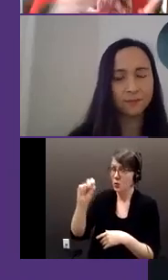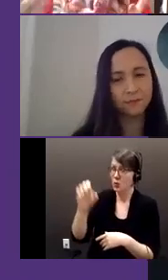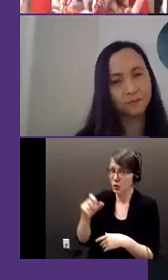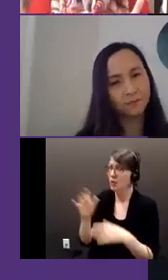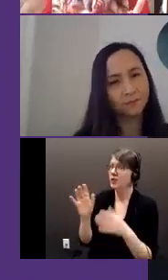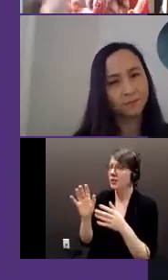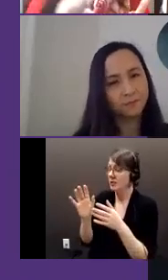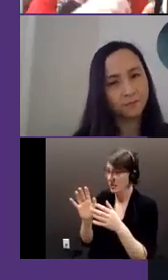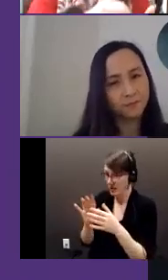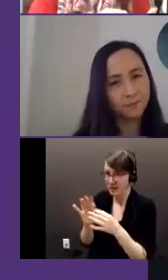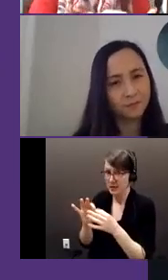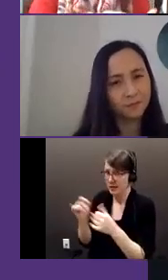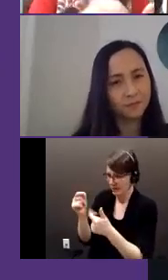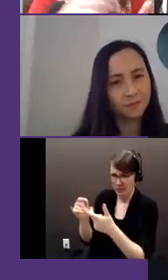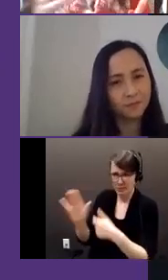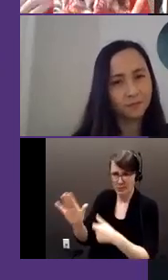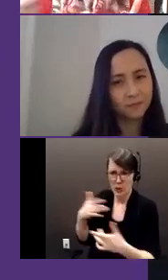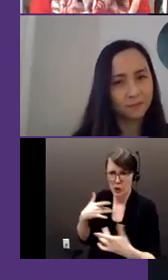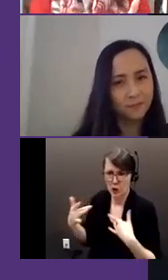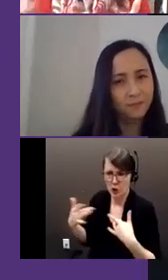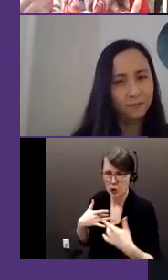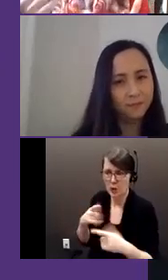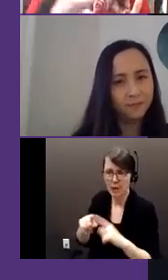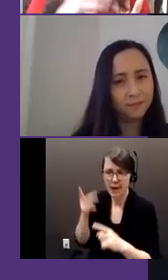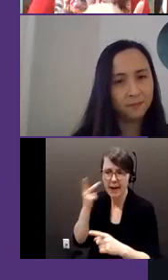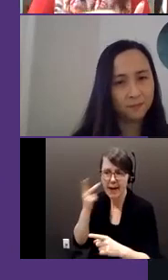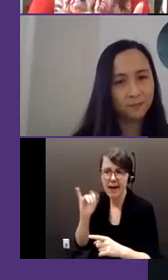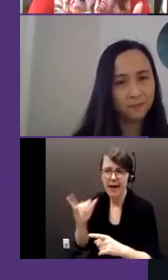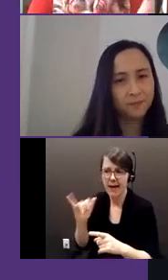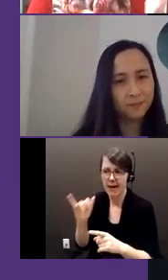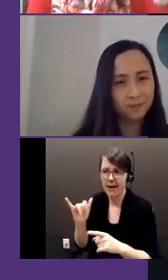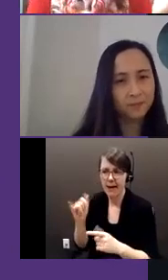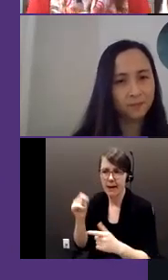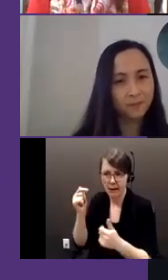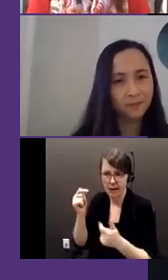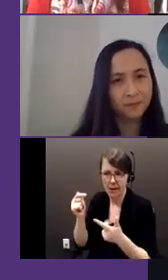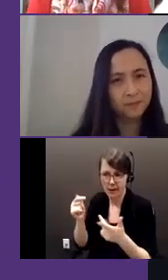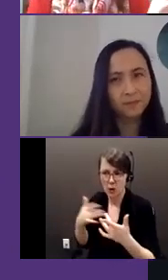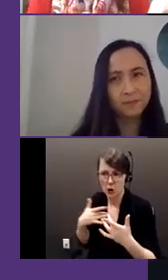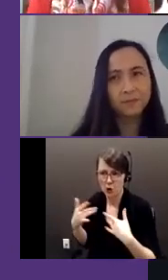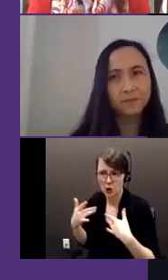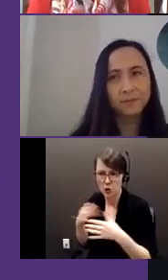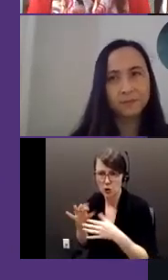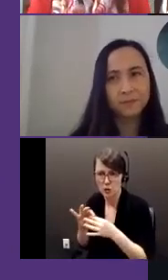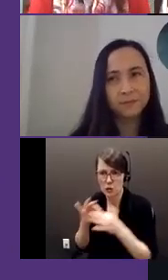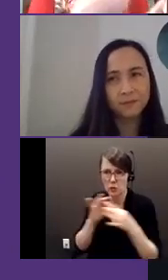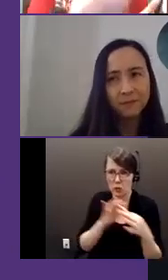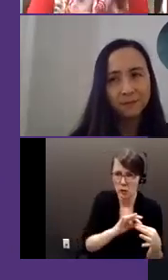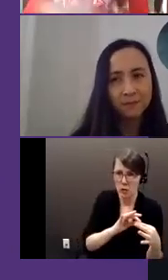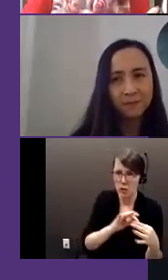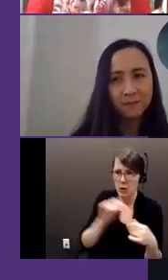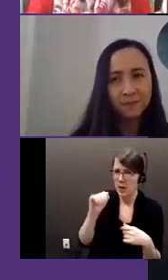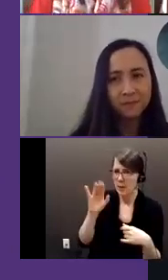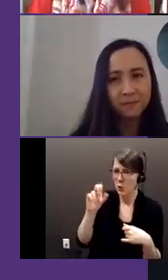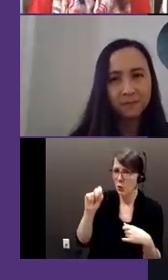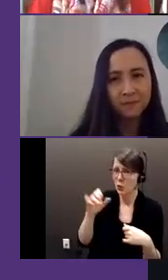those connections and we start to sort of bring it back to that understanding of how the trauma informed